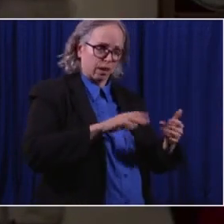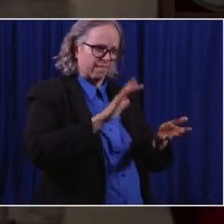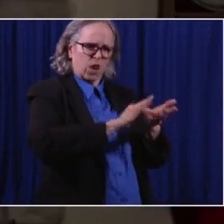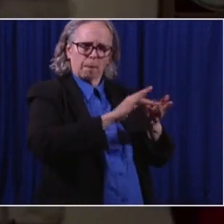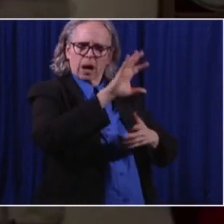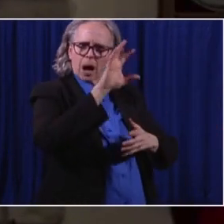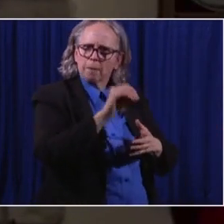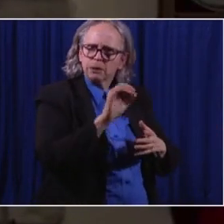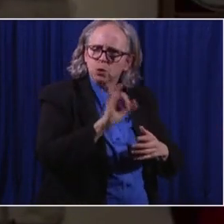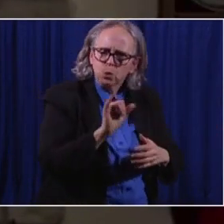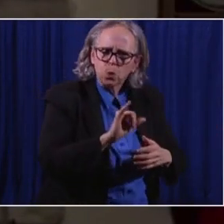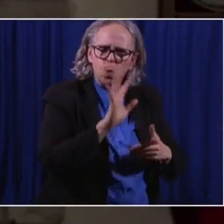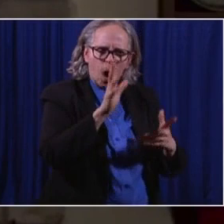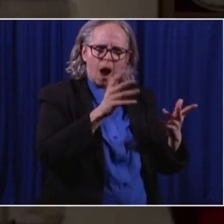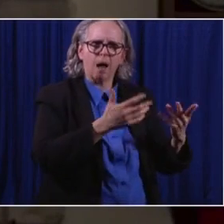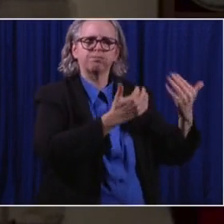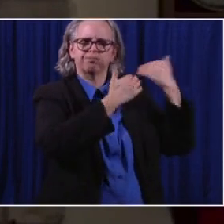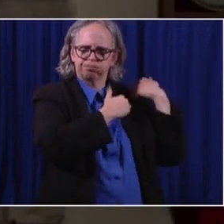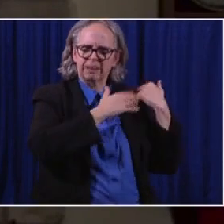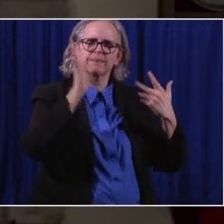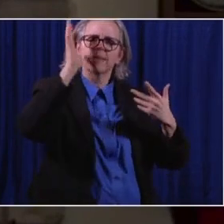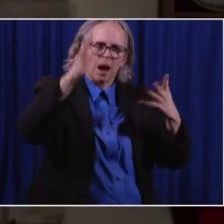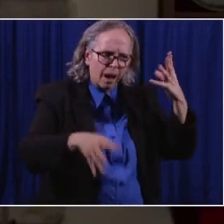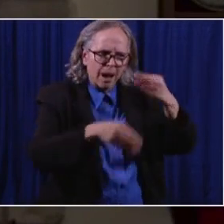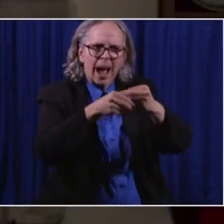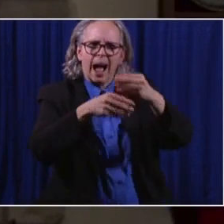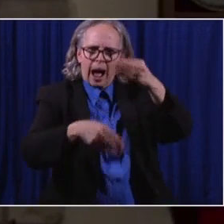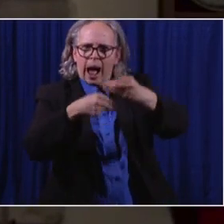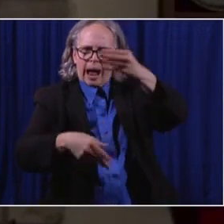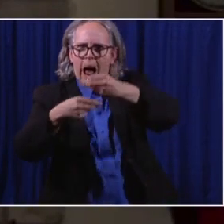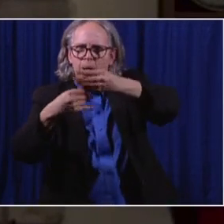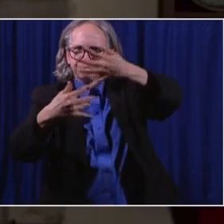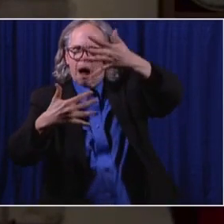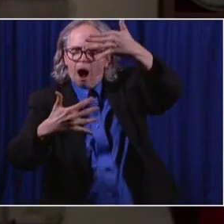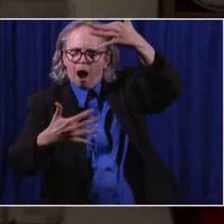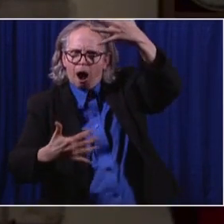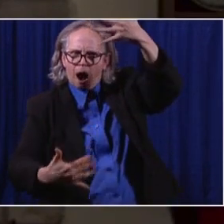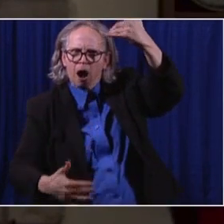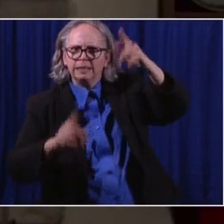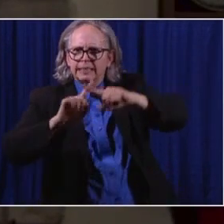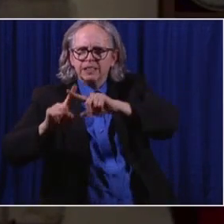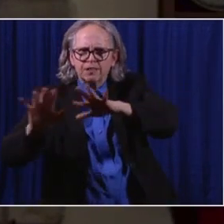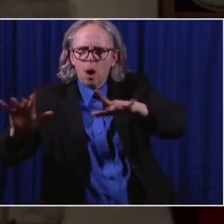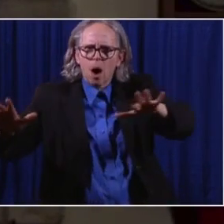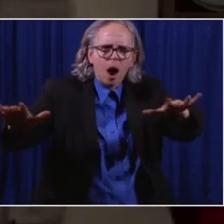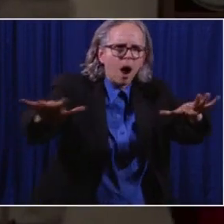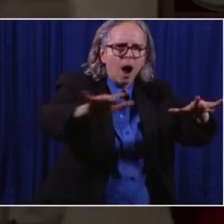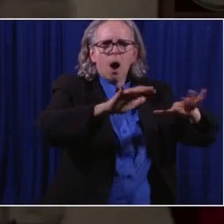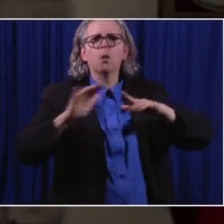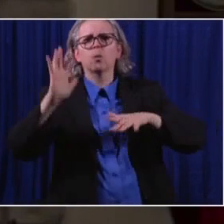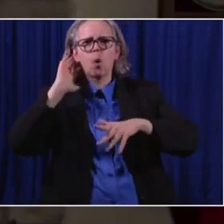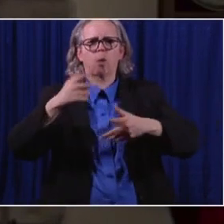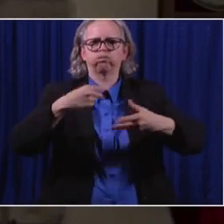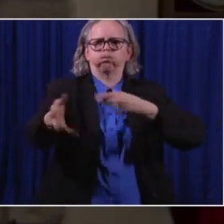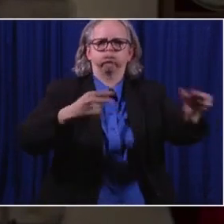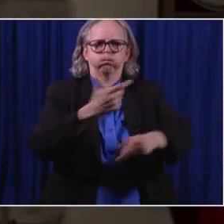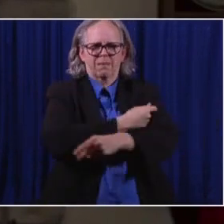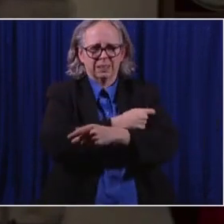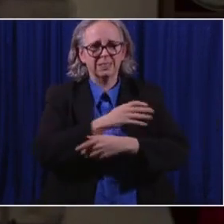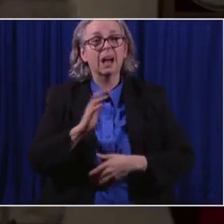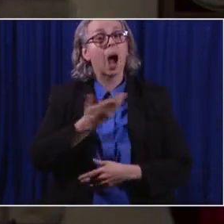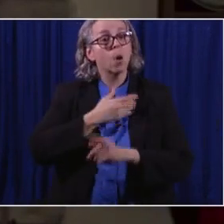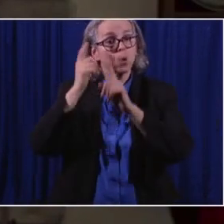that as well. You'll see other companies that will be involved. So the goal will be, that